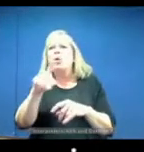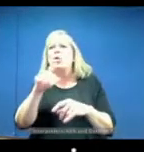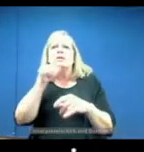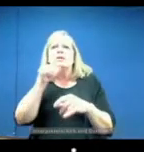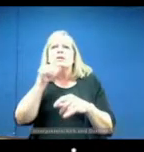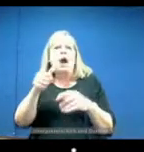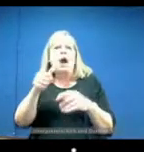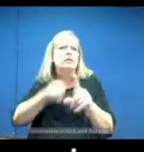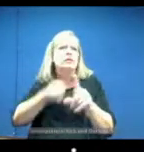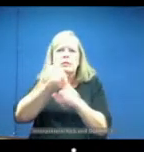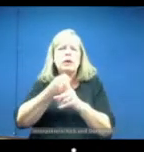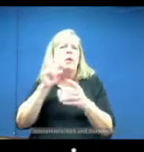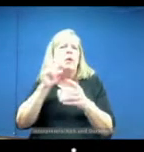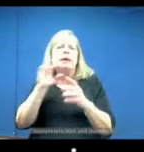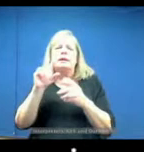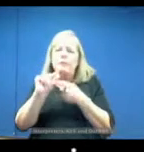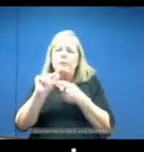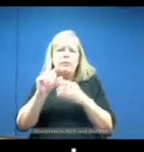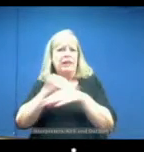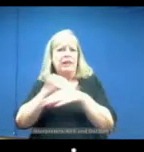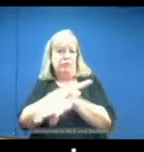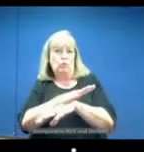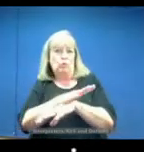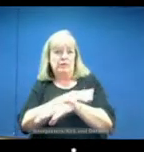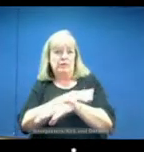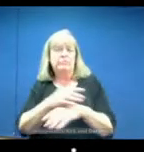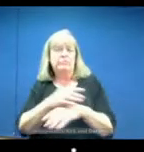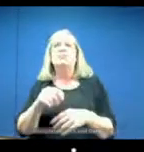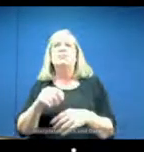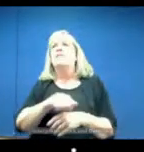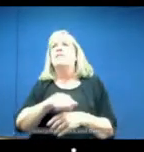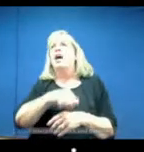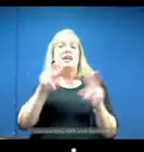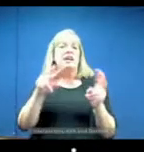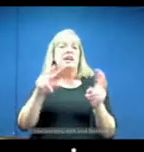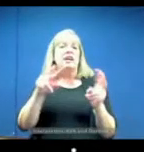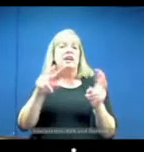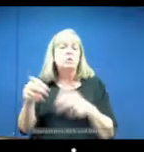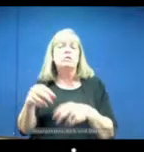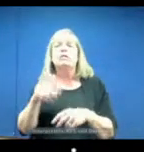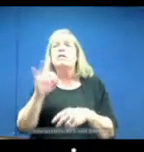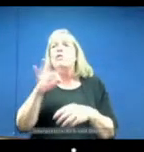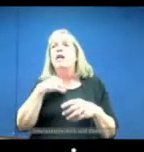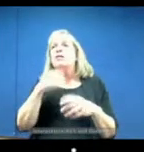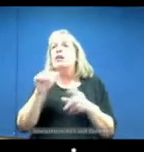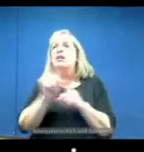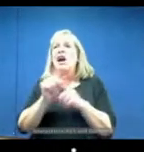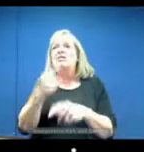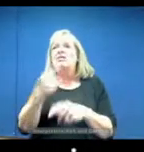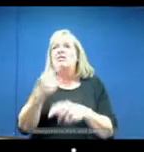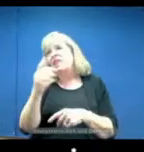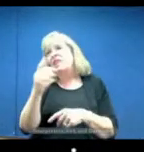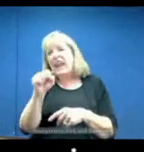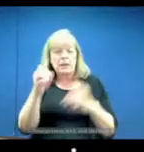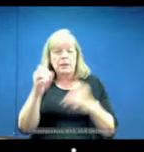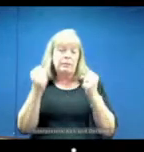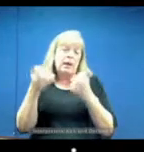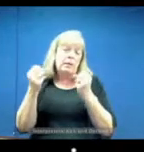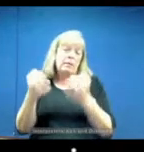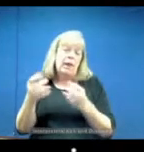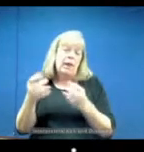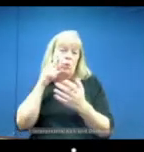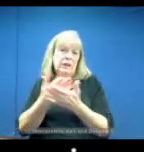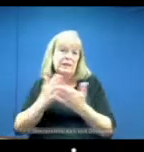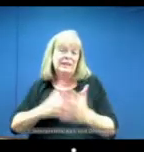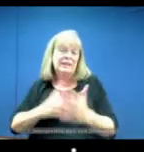A couple other visual issues. If you have a case where there are a lot of deaf witnesses, keep in mind that there's the rule on